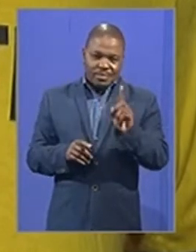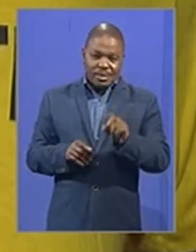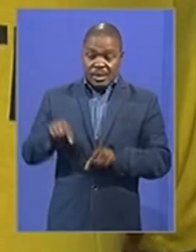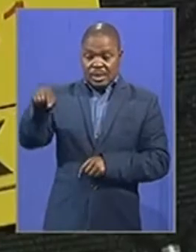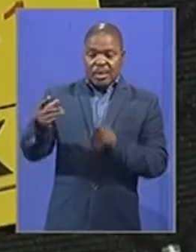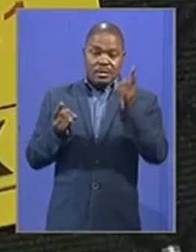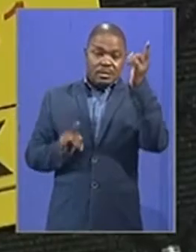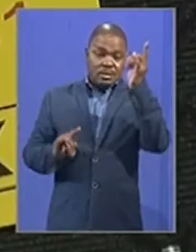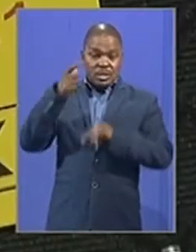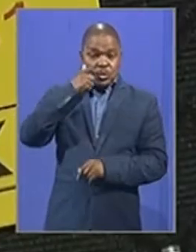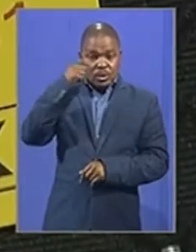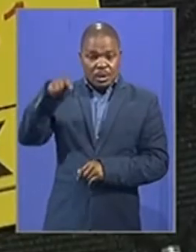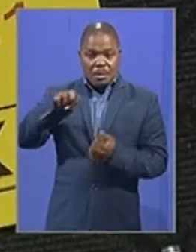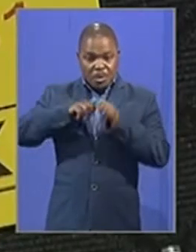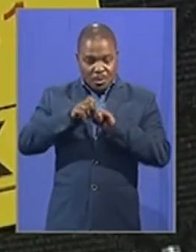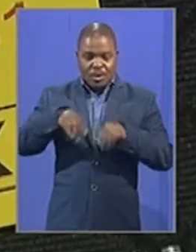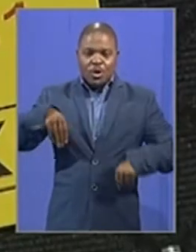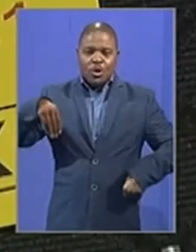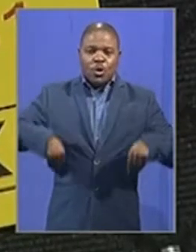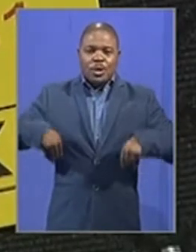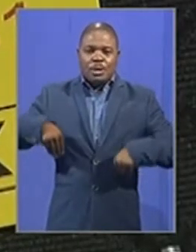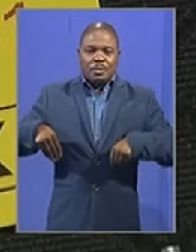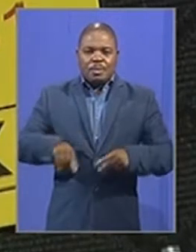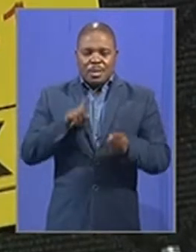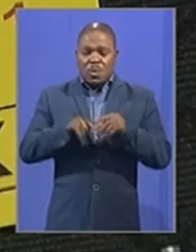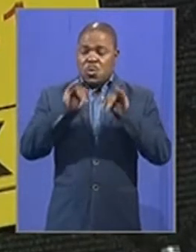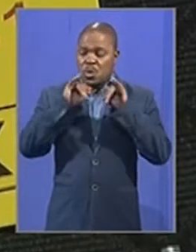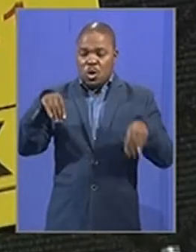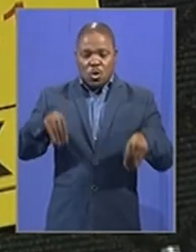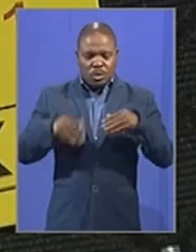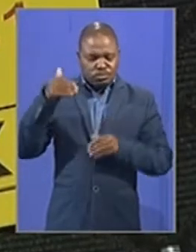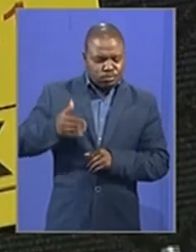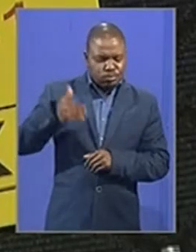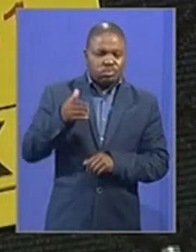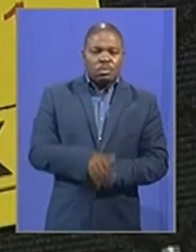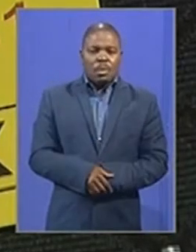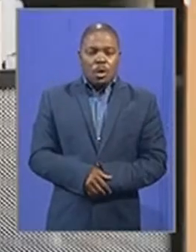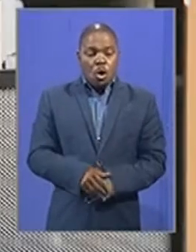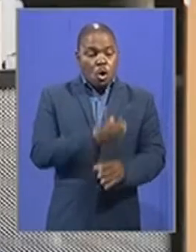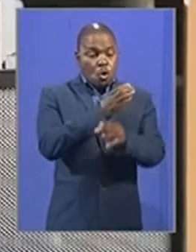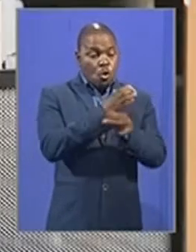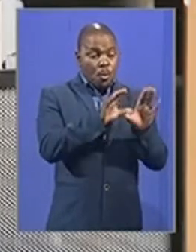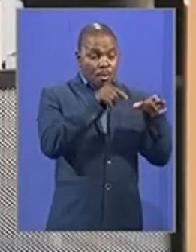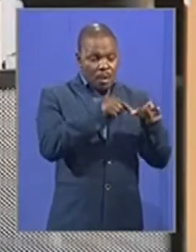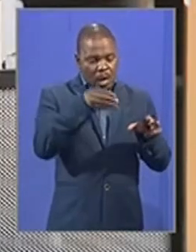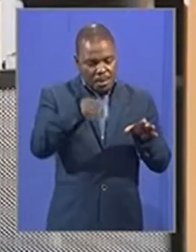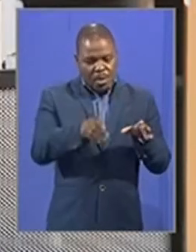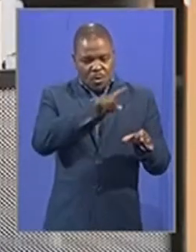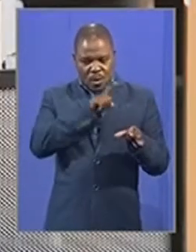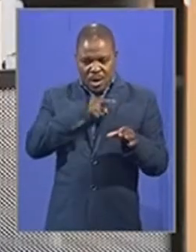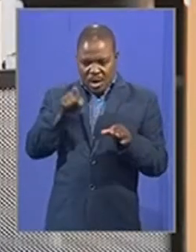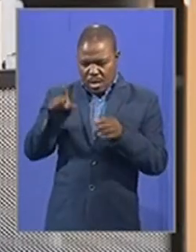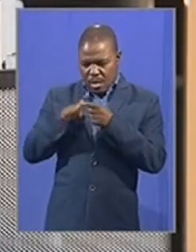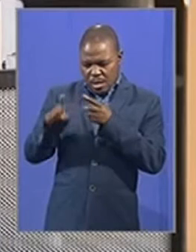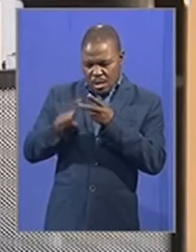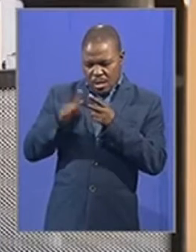troubling the city of Tshwane is corruption and rampant corruption. COPE is here to correct all these kind